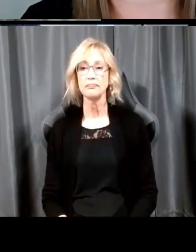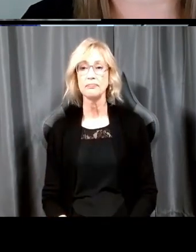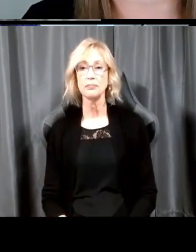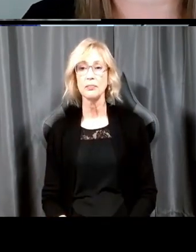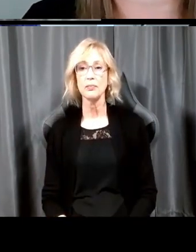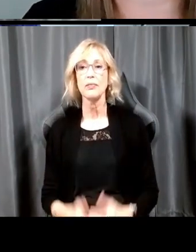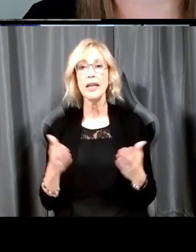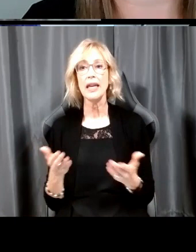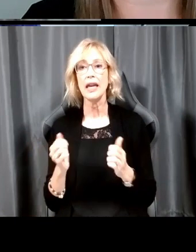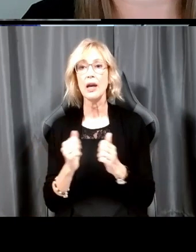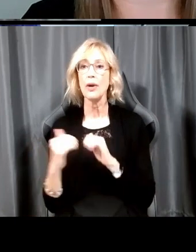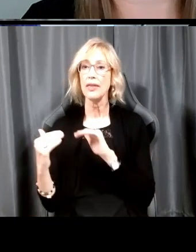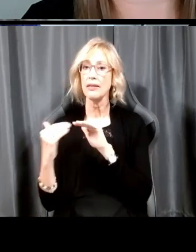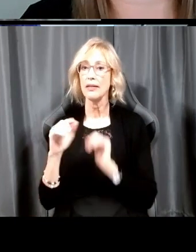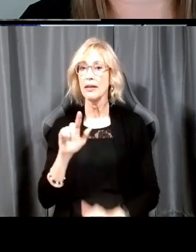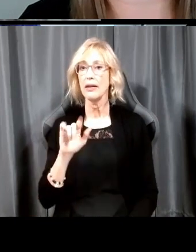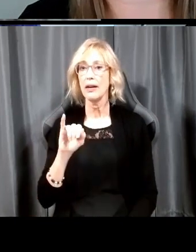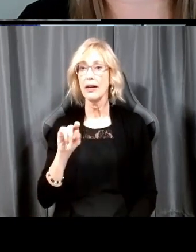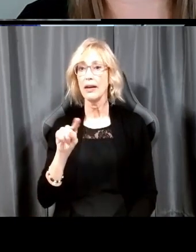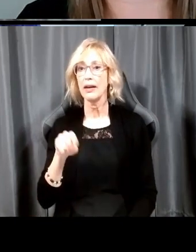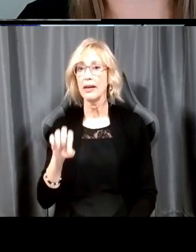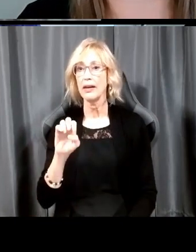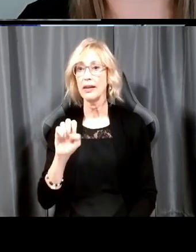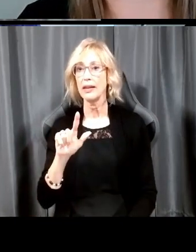And I'm here with my colleague, Lizelle.